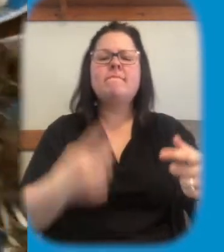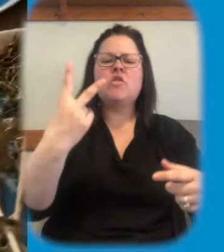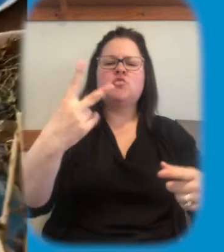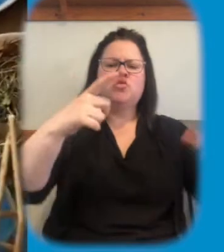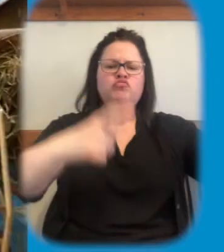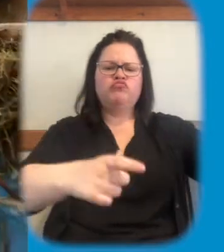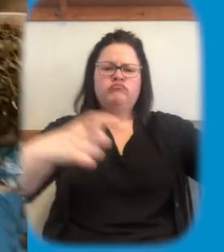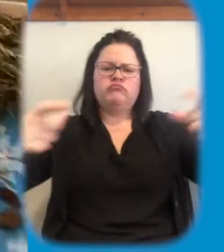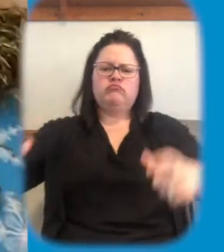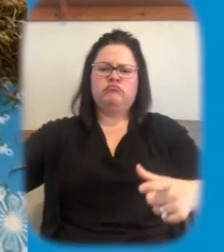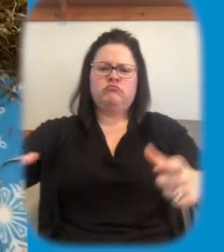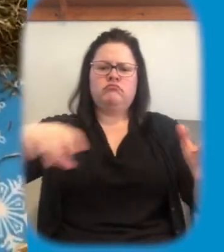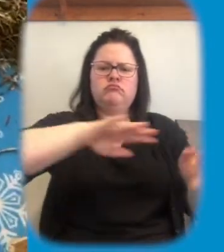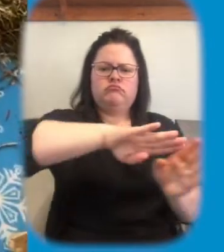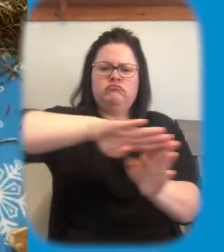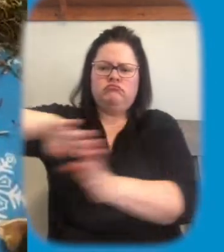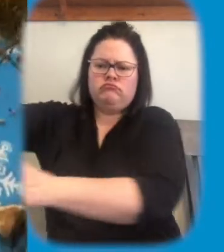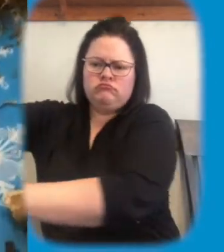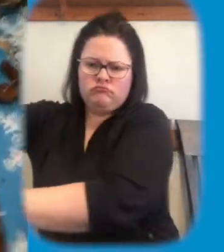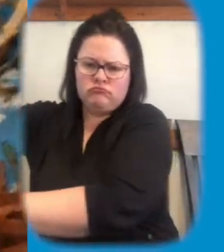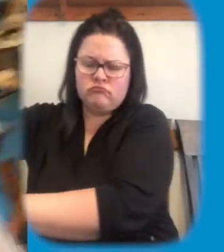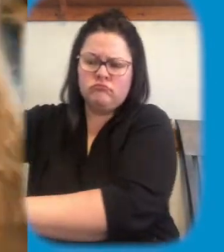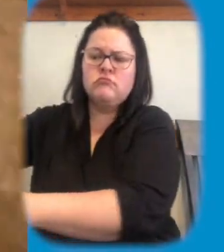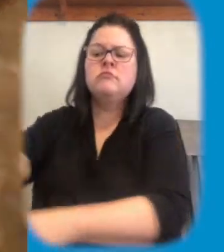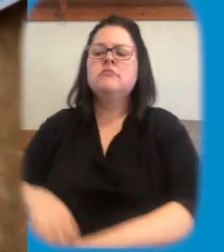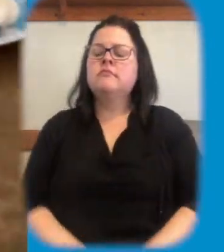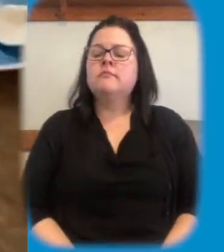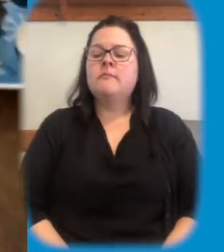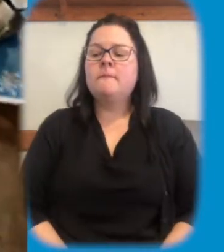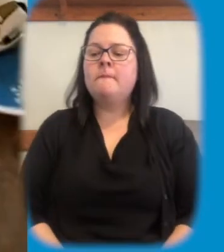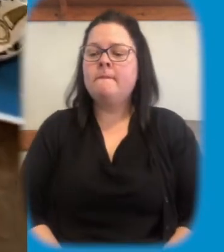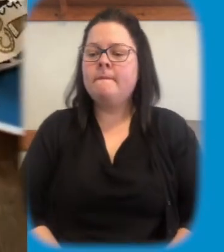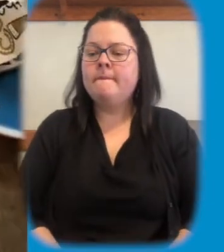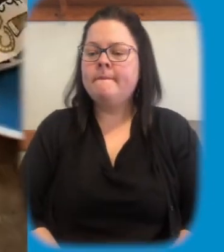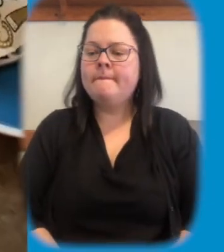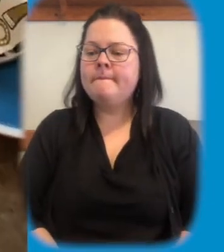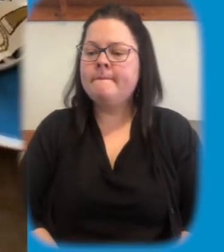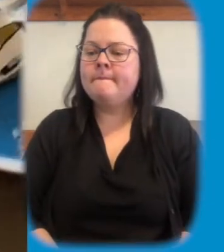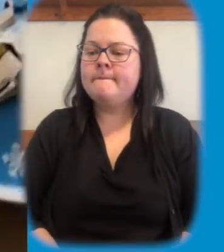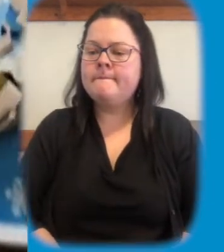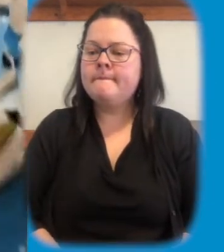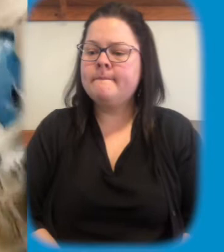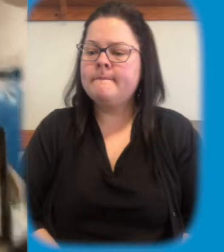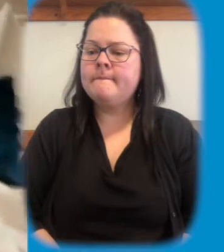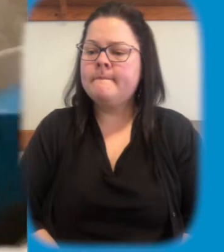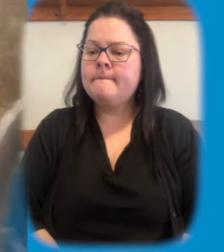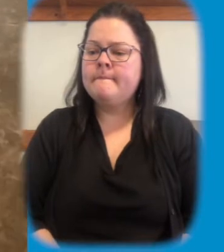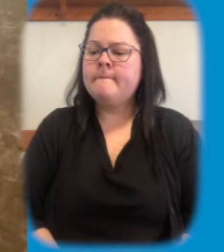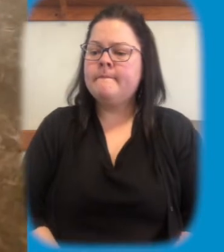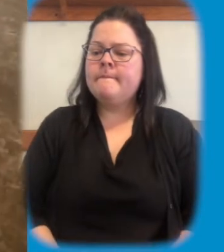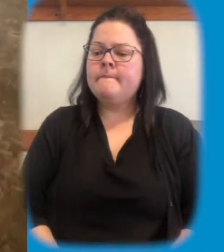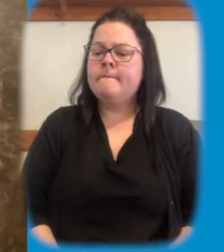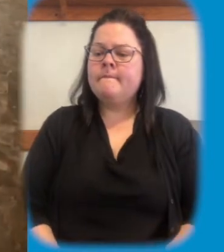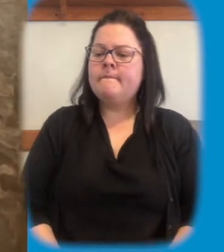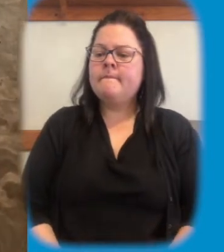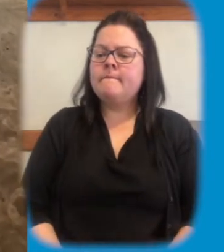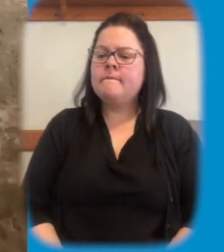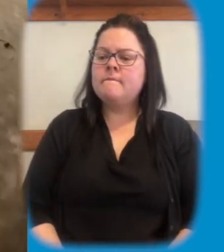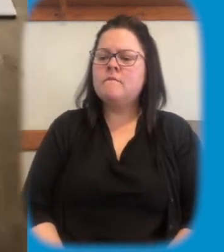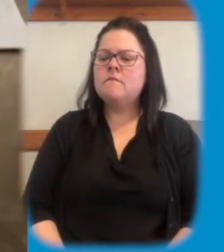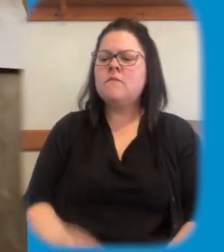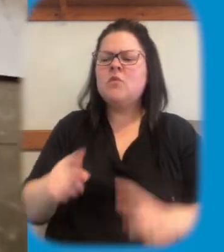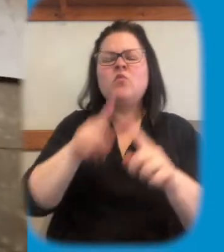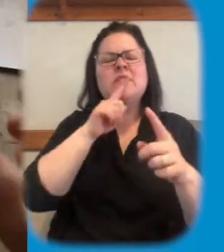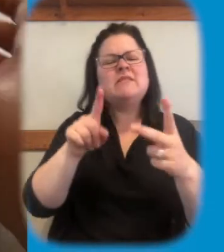gonna move these trays of the extra materials out of the way. Well, I guess they're basically the same thing because they